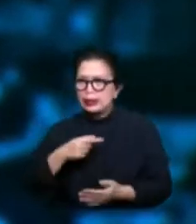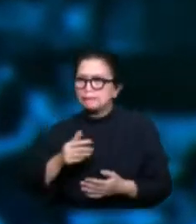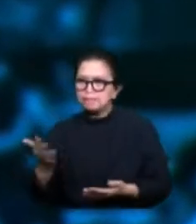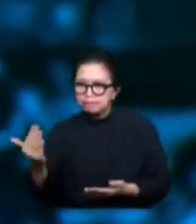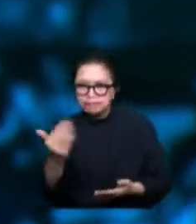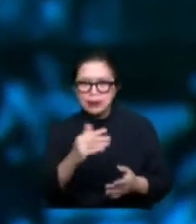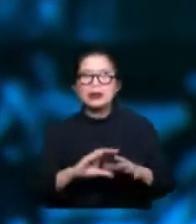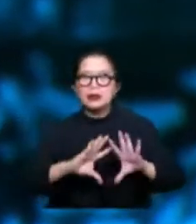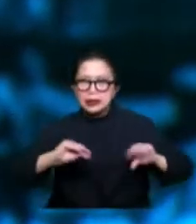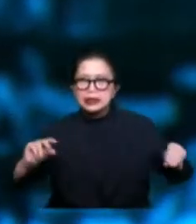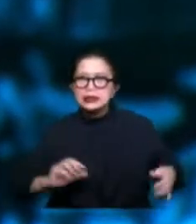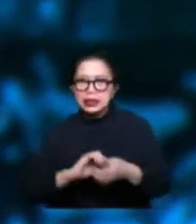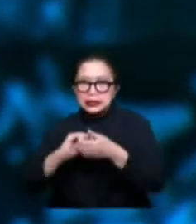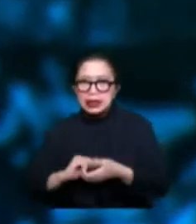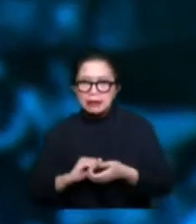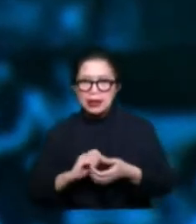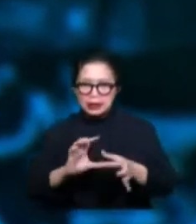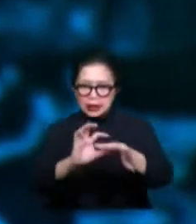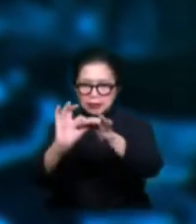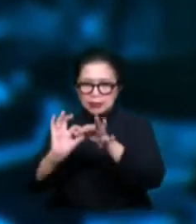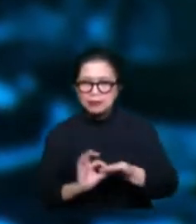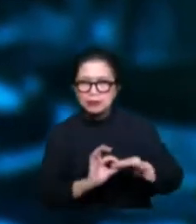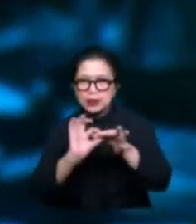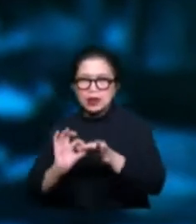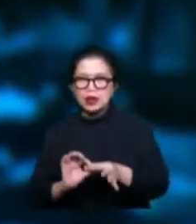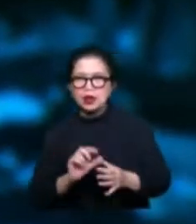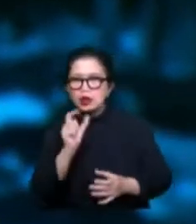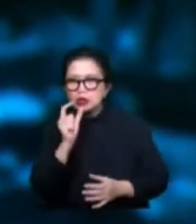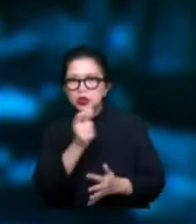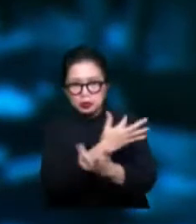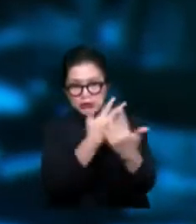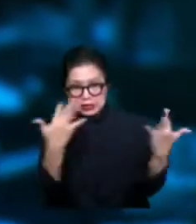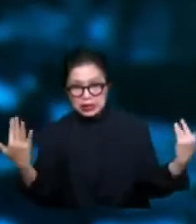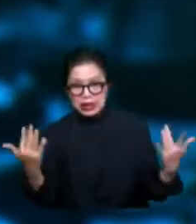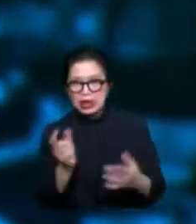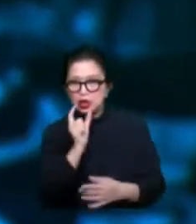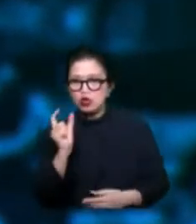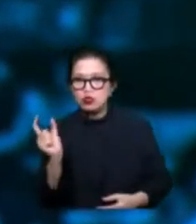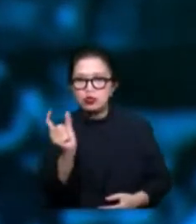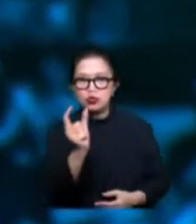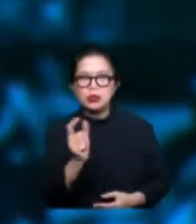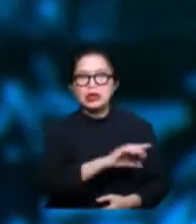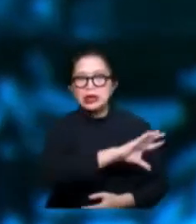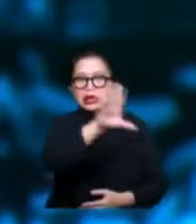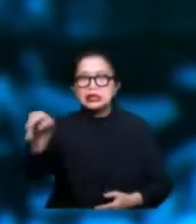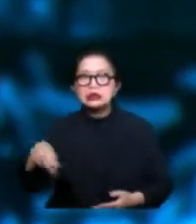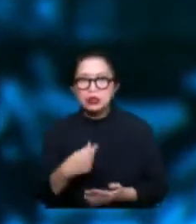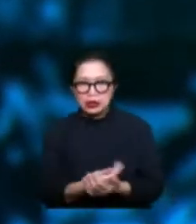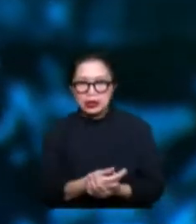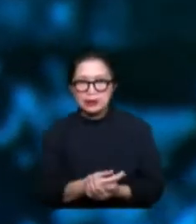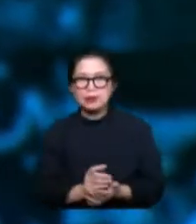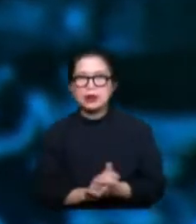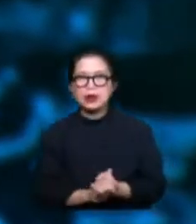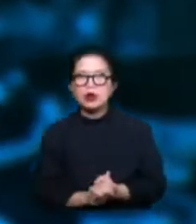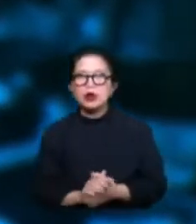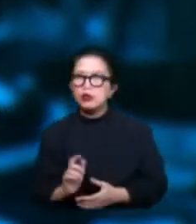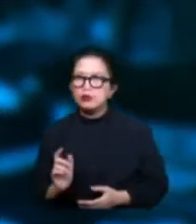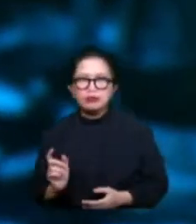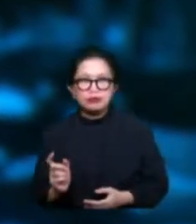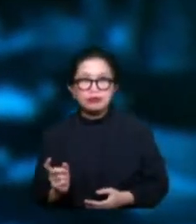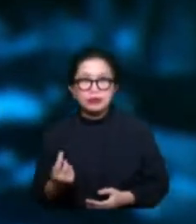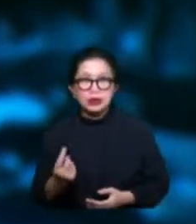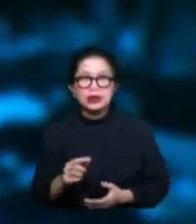private sectors, and all entities as co-creators. Since the health issue lies not solely